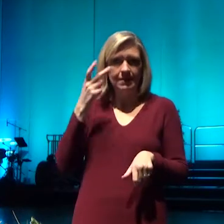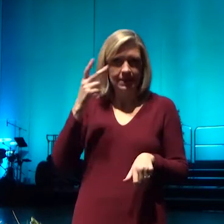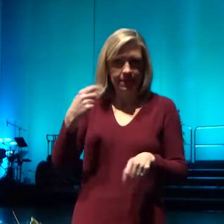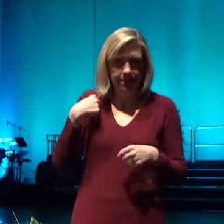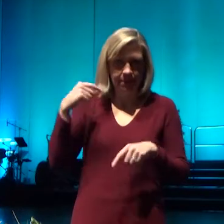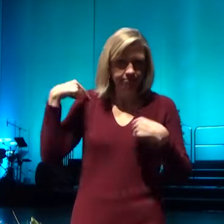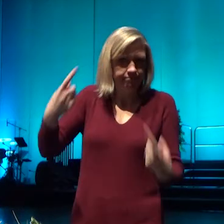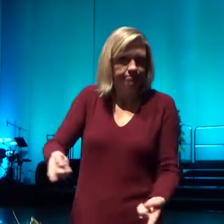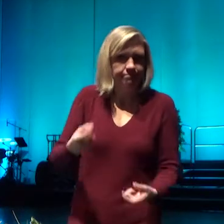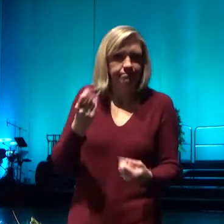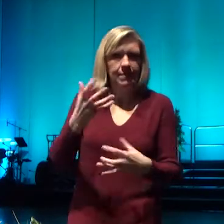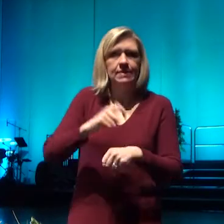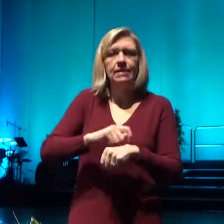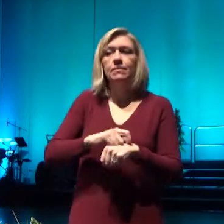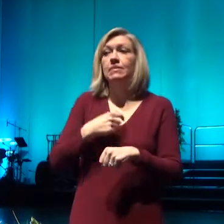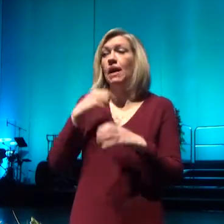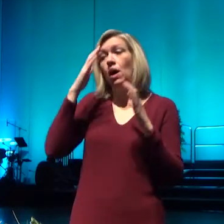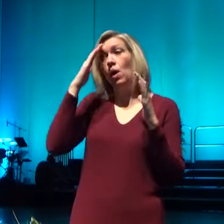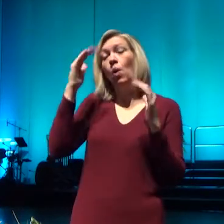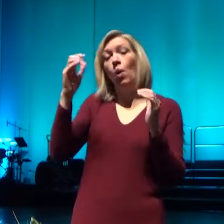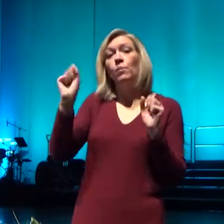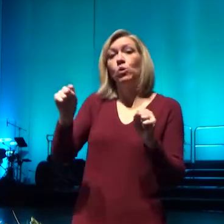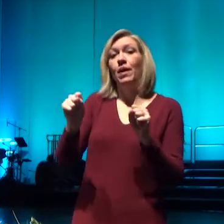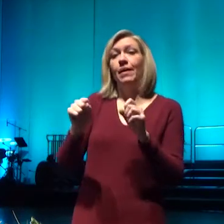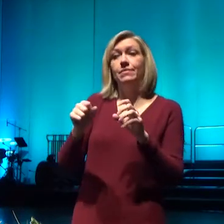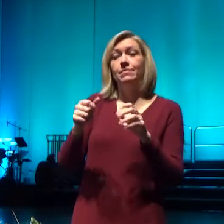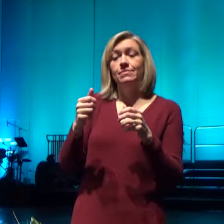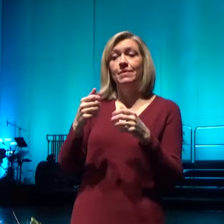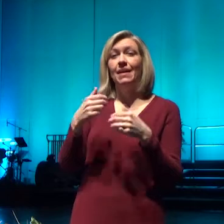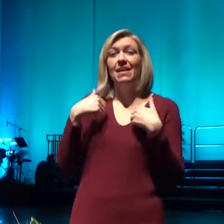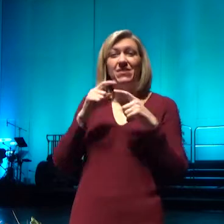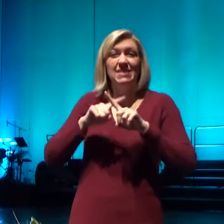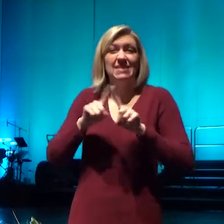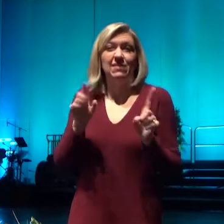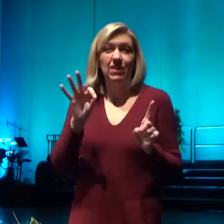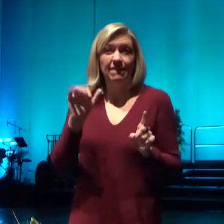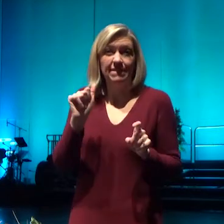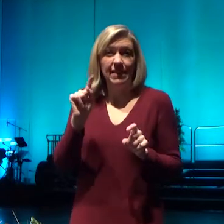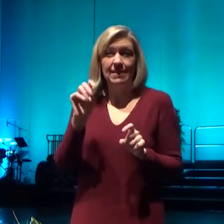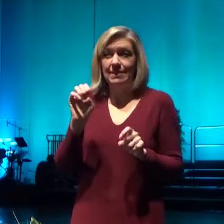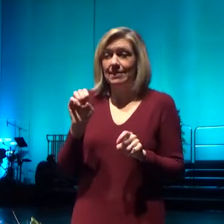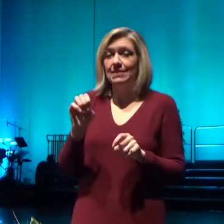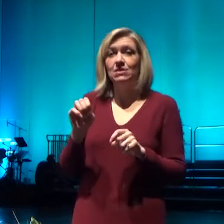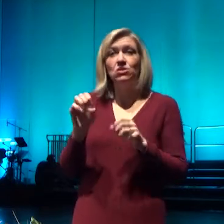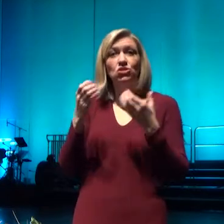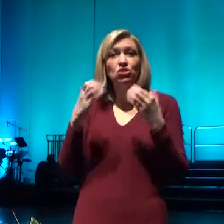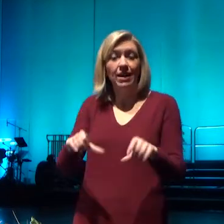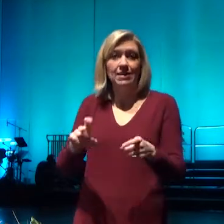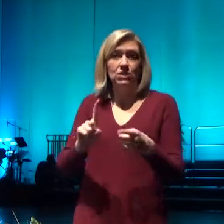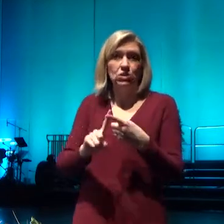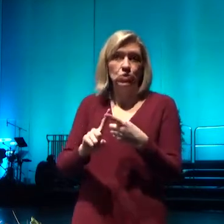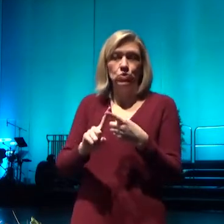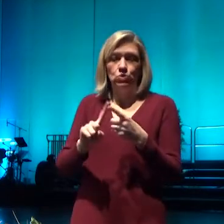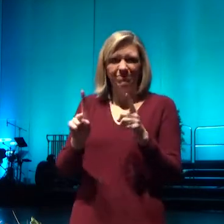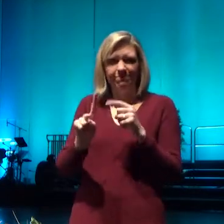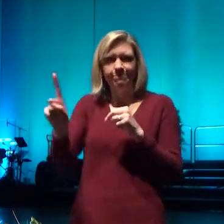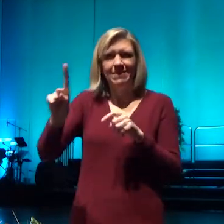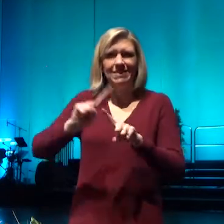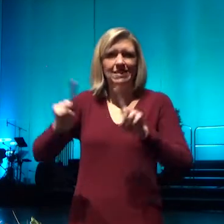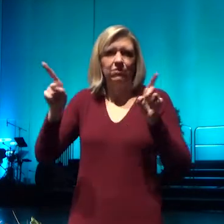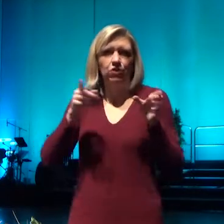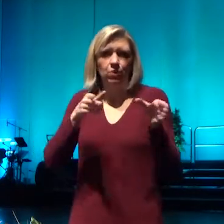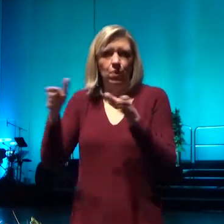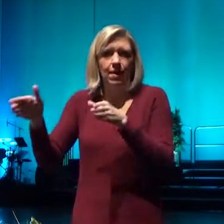a chance and hope of escaping my fate, a chance and hope of my procuring, Ebenezer. You will be haunted